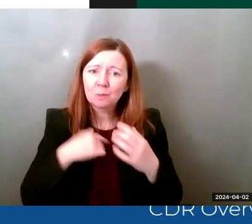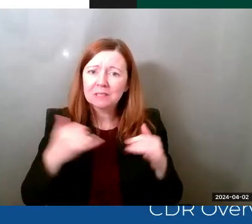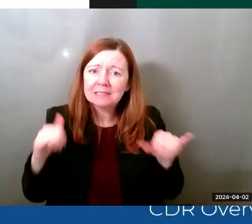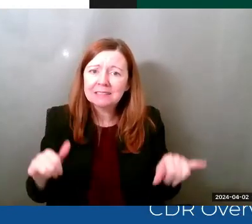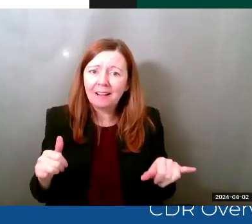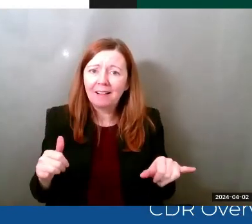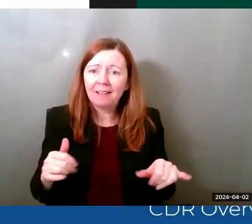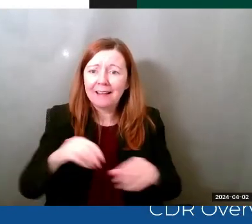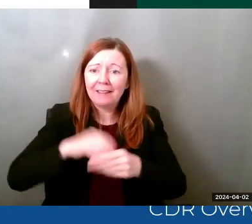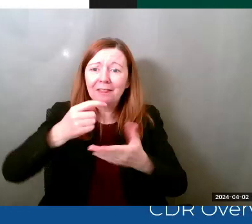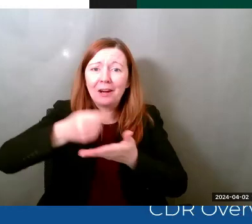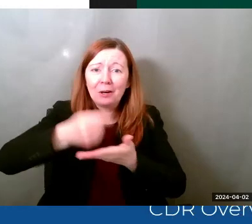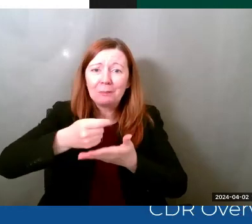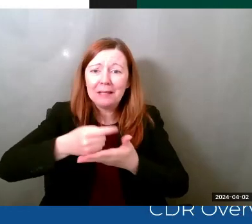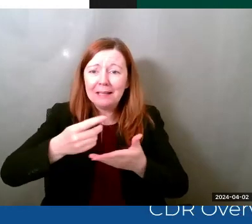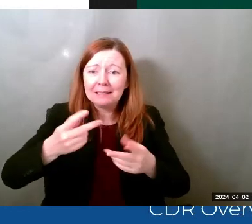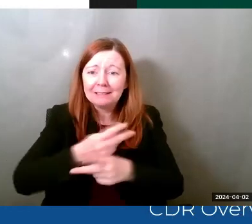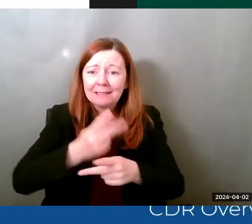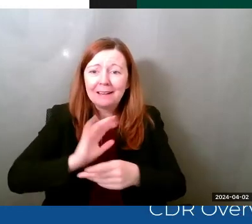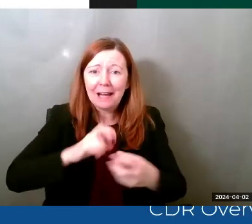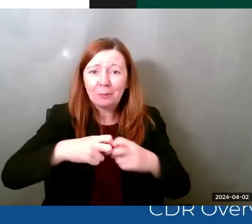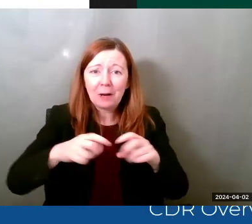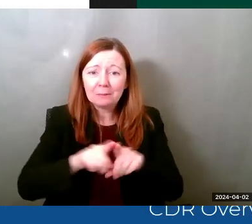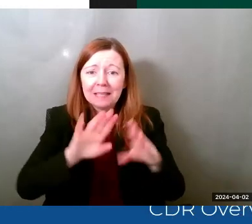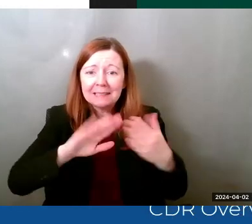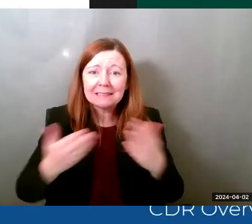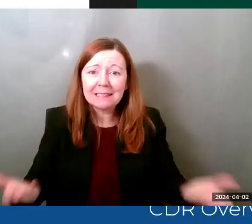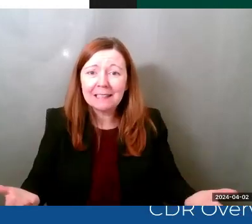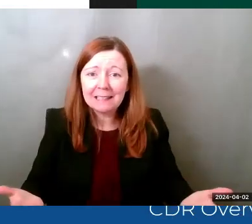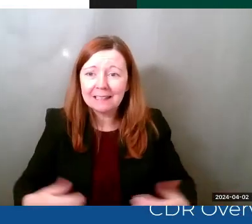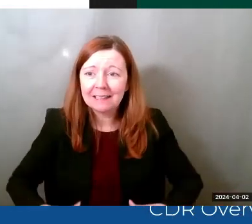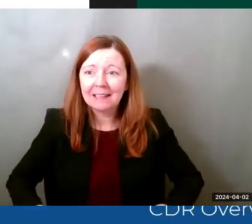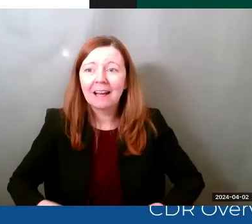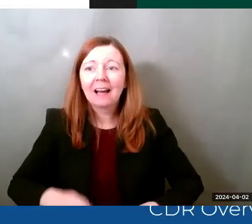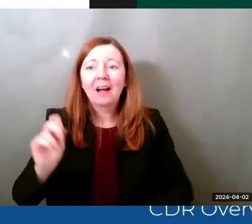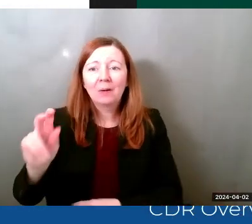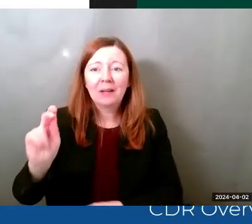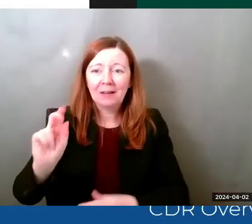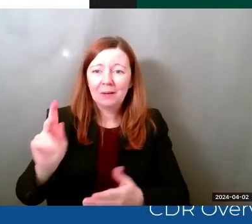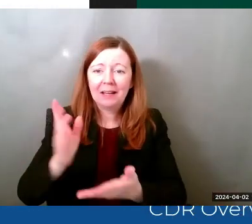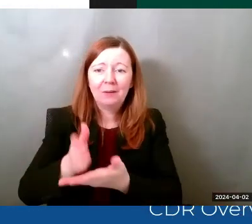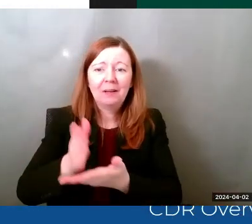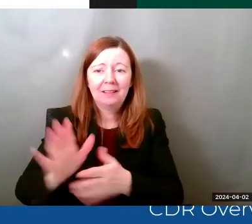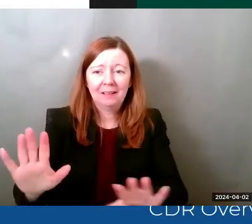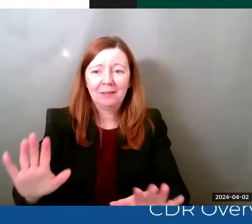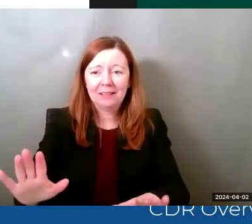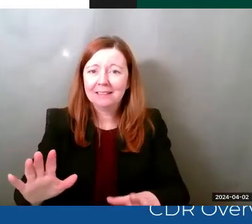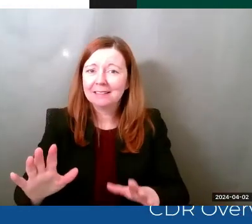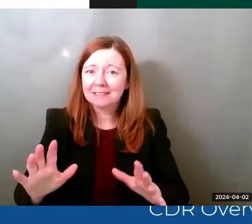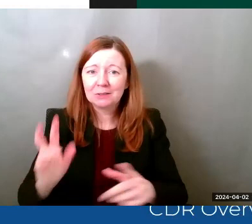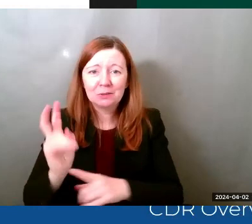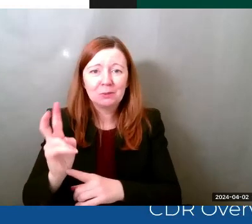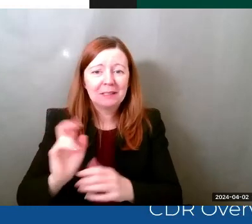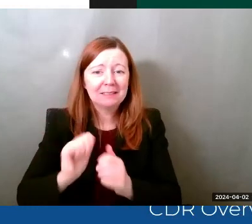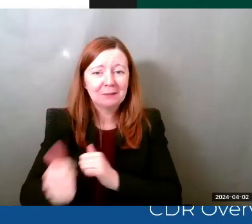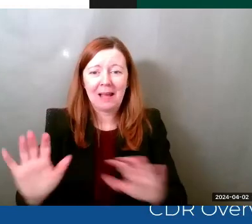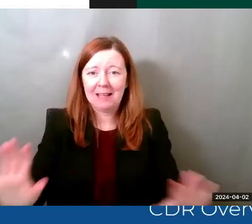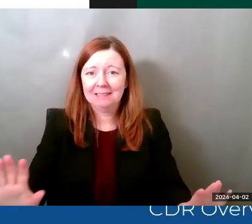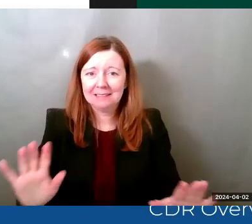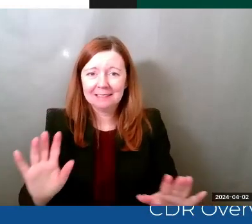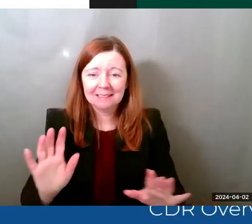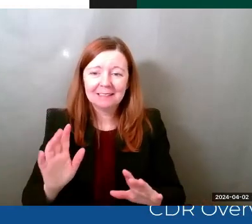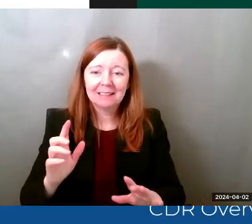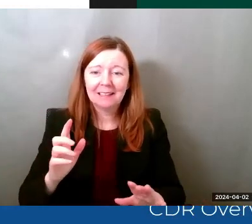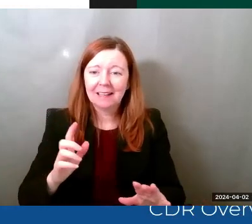in therapy, working out our problems as a city. All right. So your 2 minutes have passed.